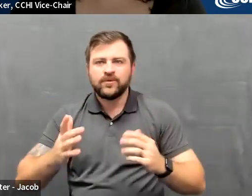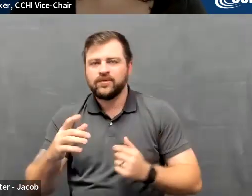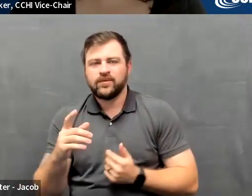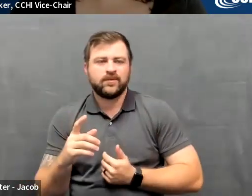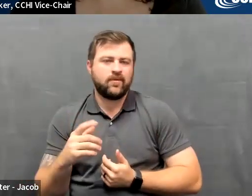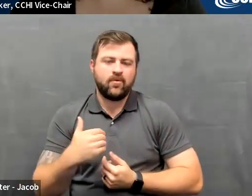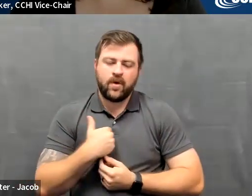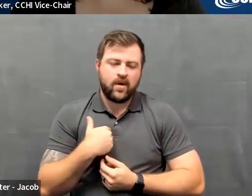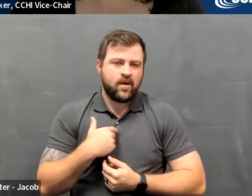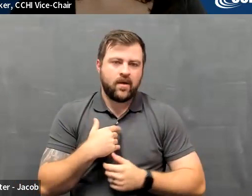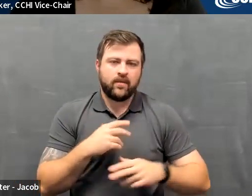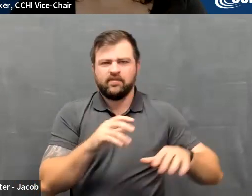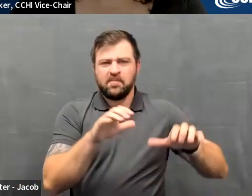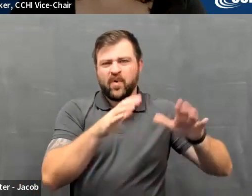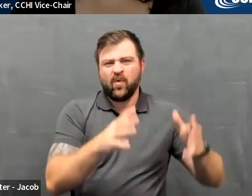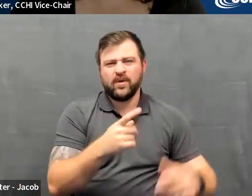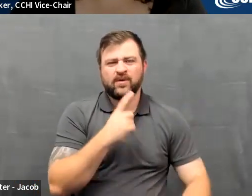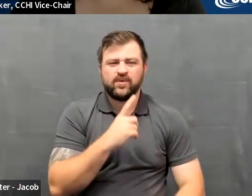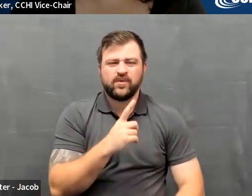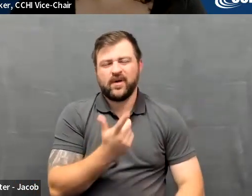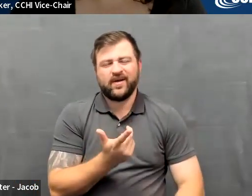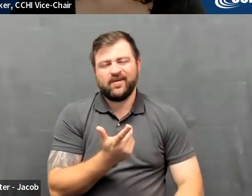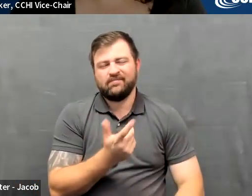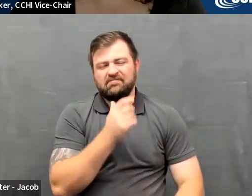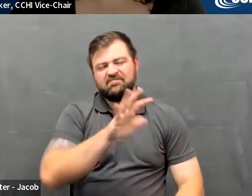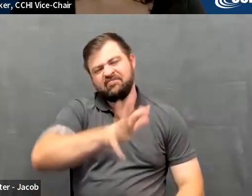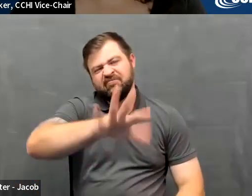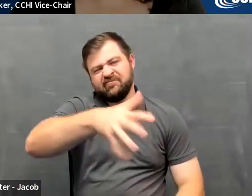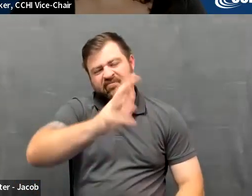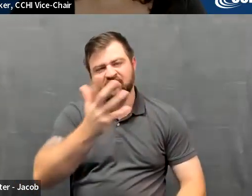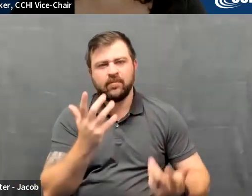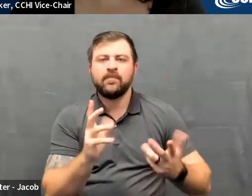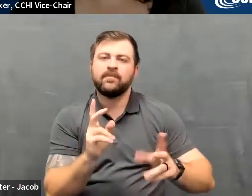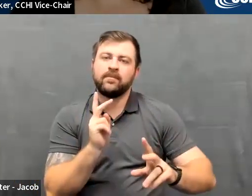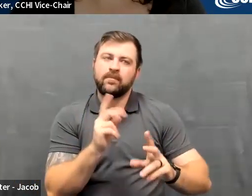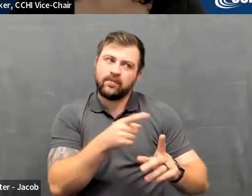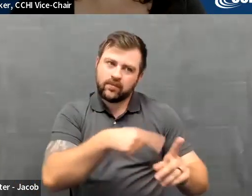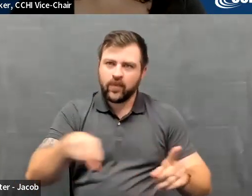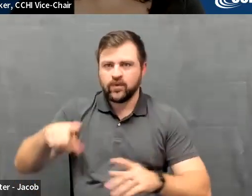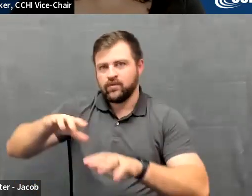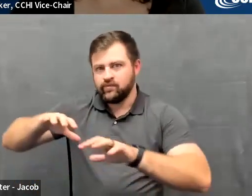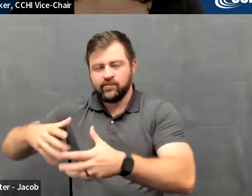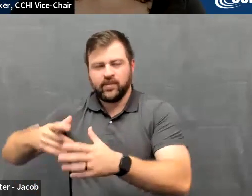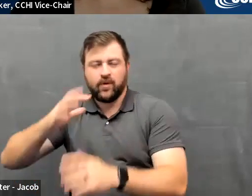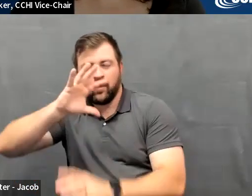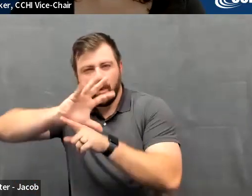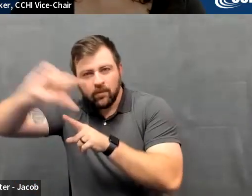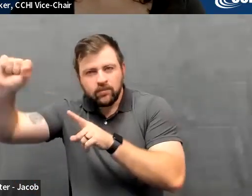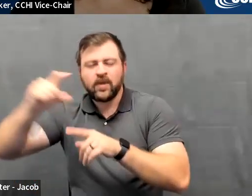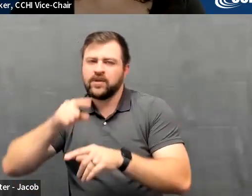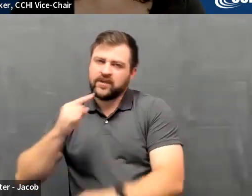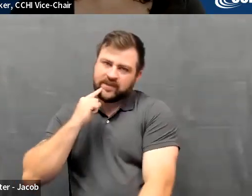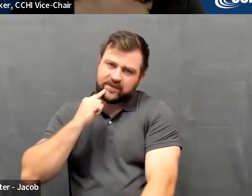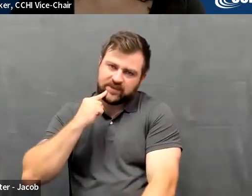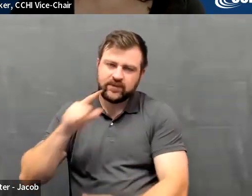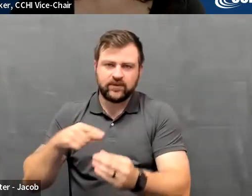have performers that are not as great. Those that are amazing, it's because they are so serious about their